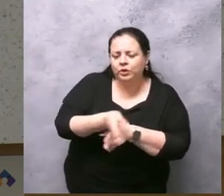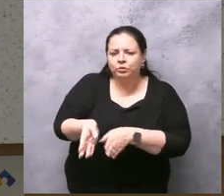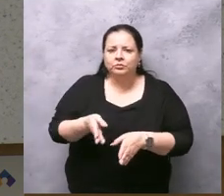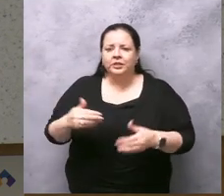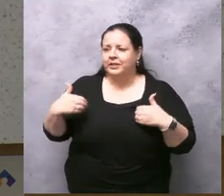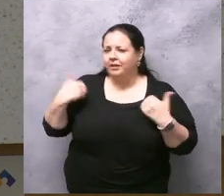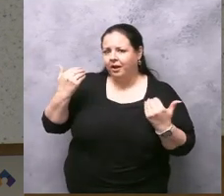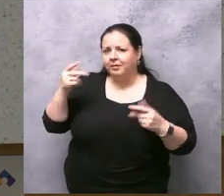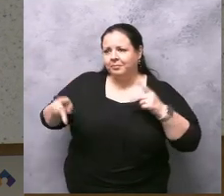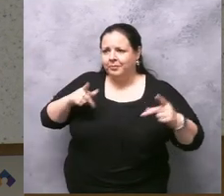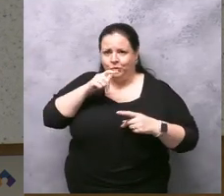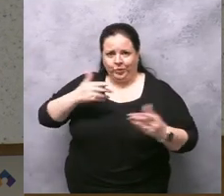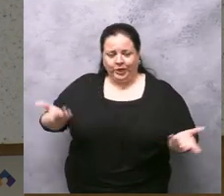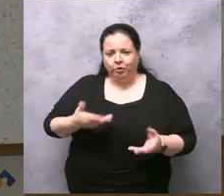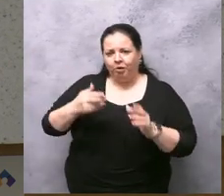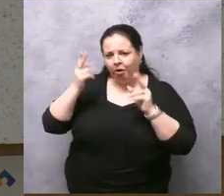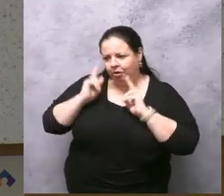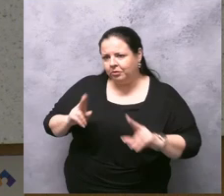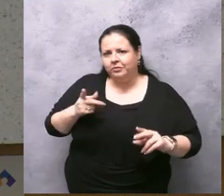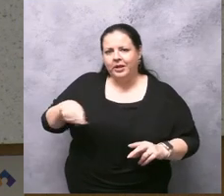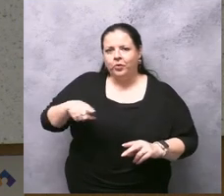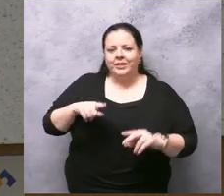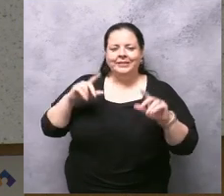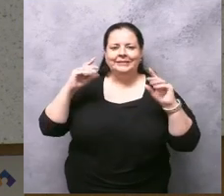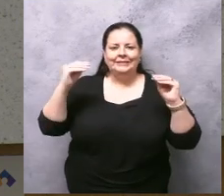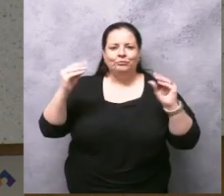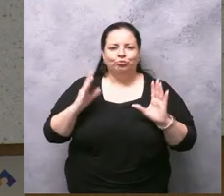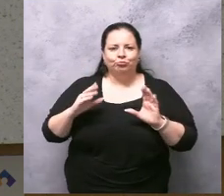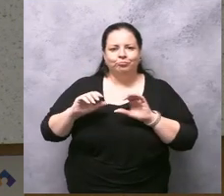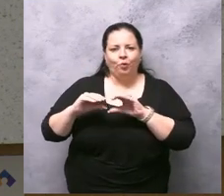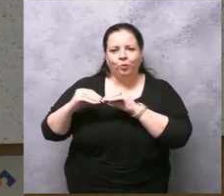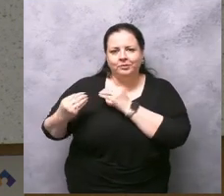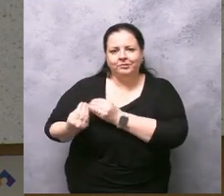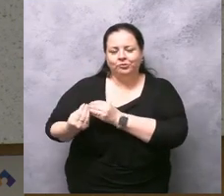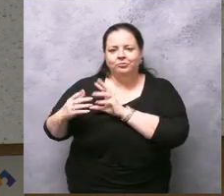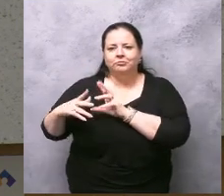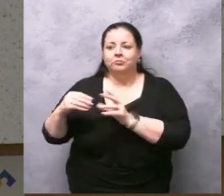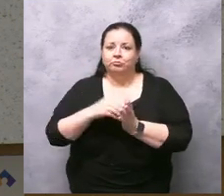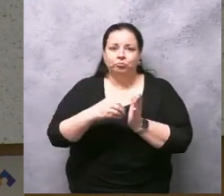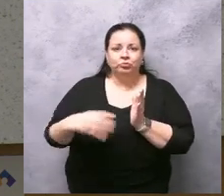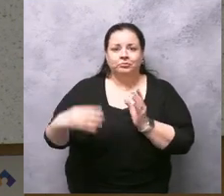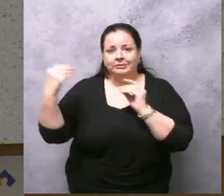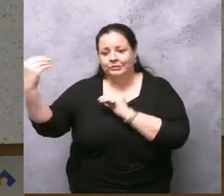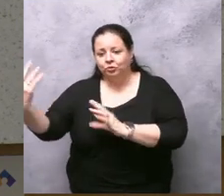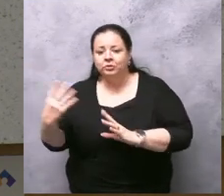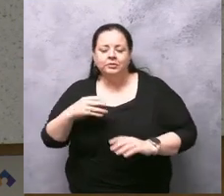young gentlemen who were honored here today in the teaching organizations, both students and